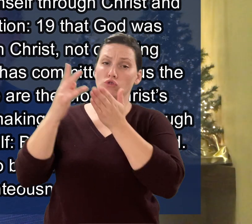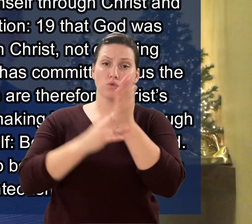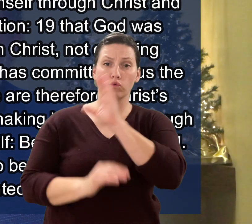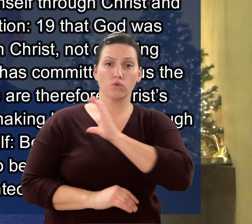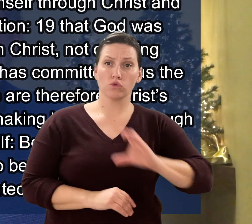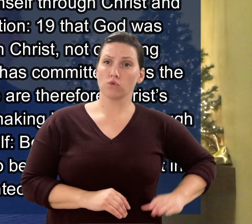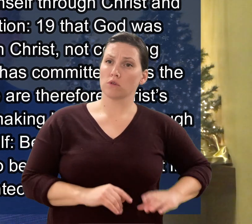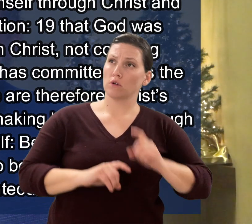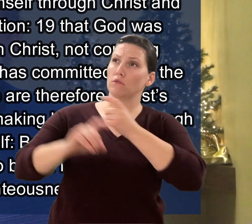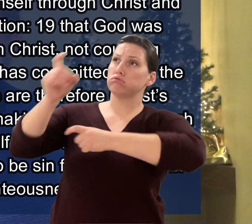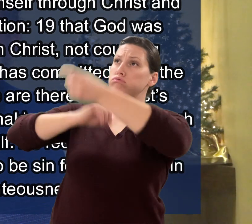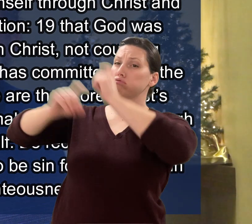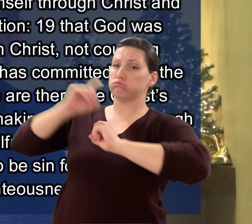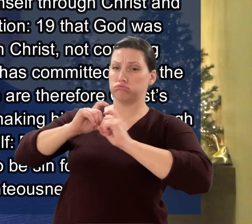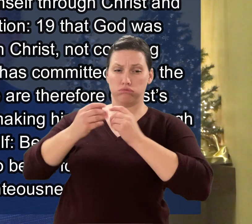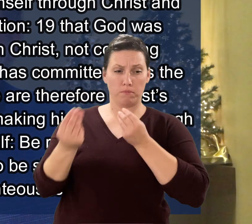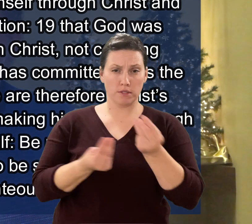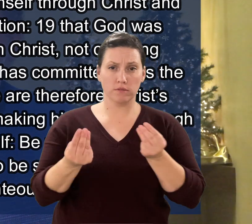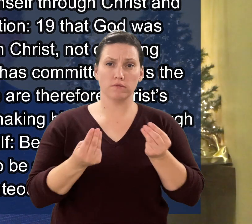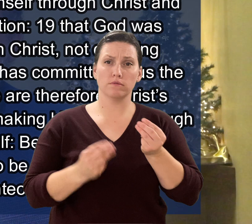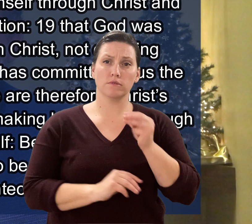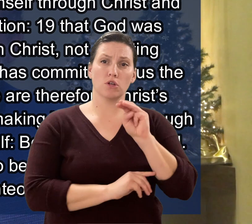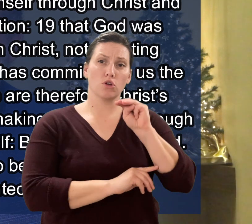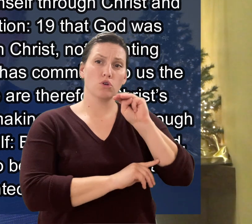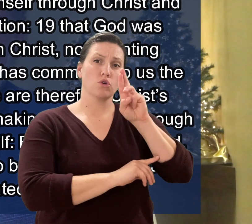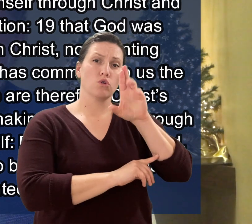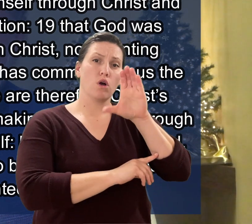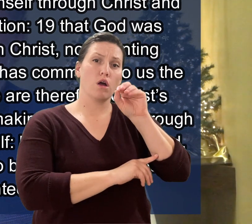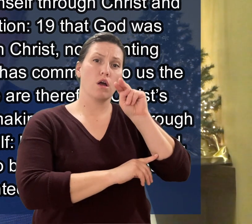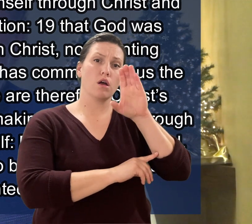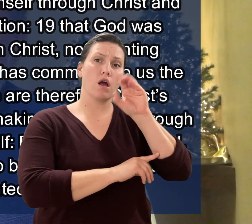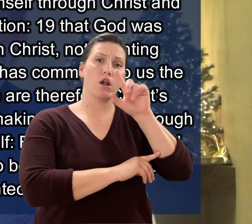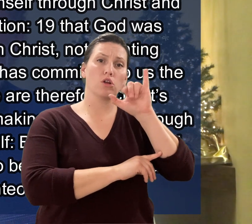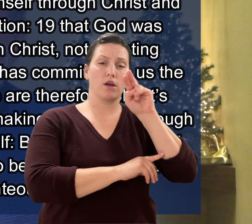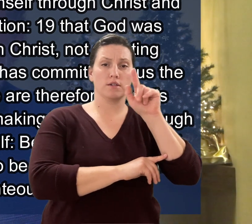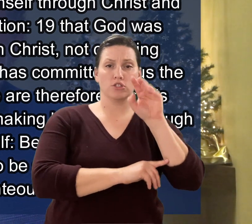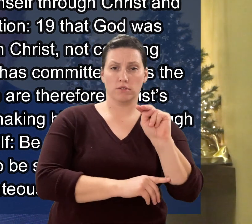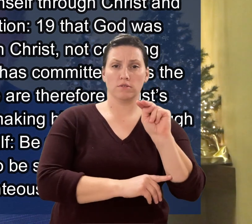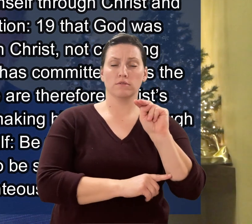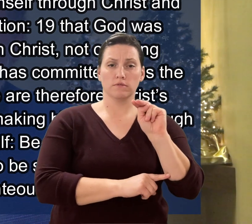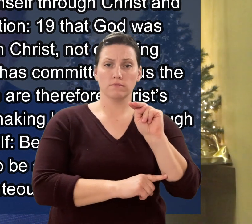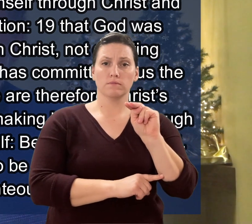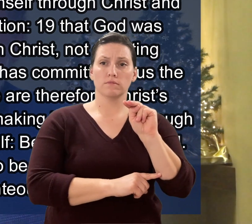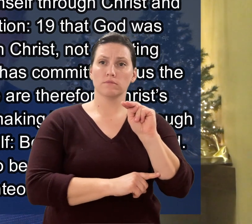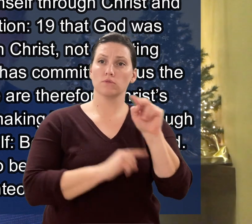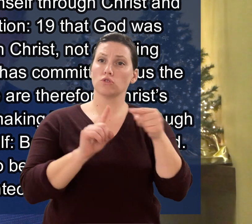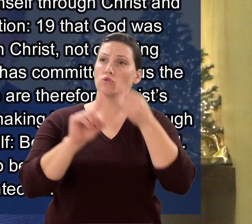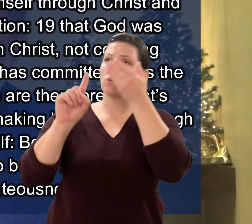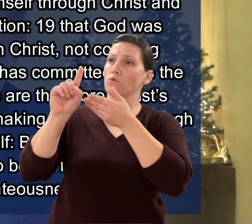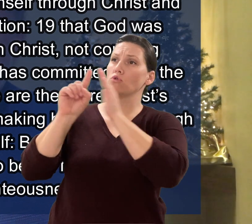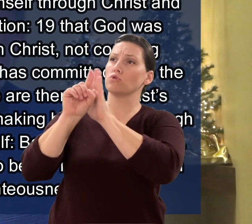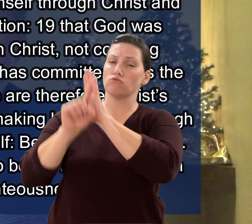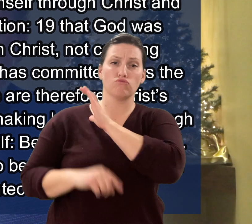Christ and gave us the ministry of reconciliation, that God was reconciling the world to himself in